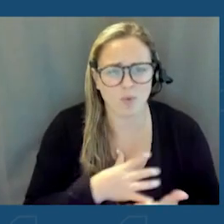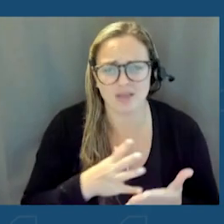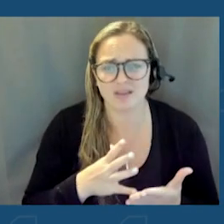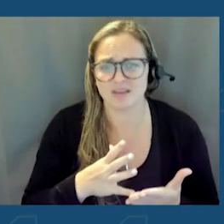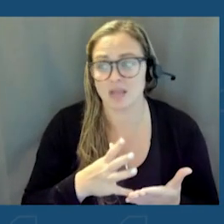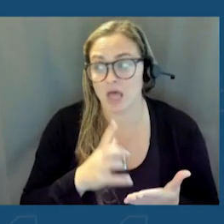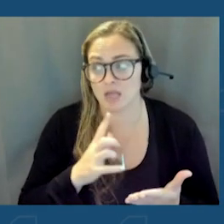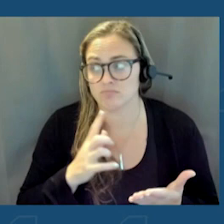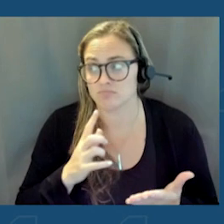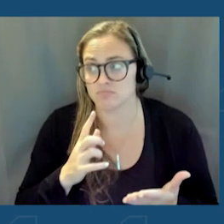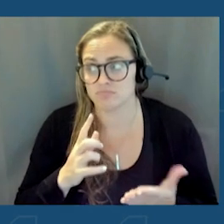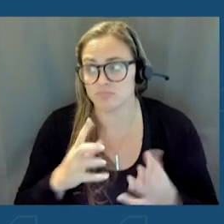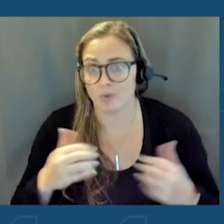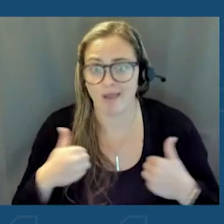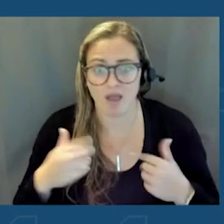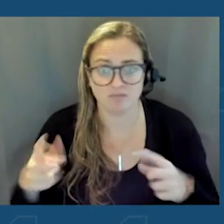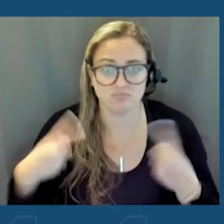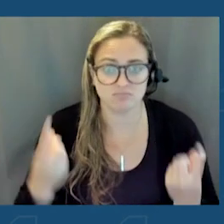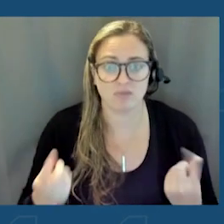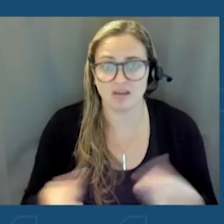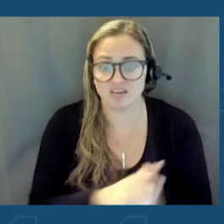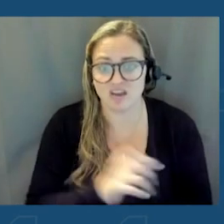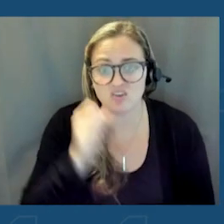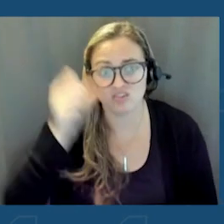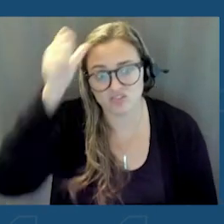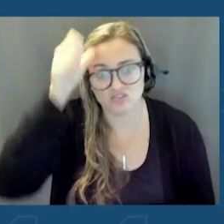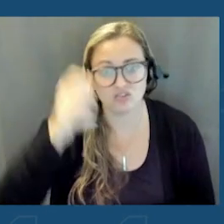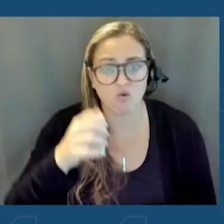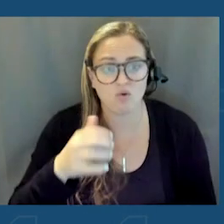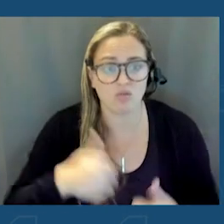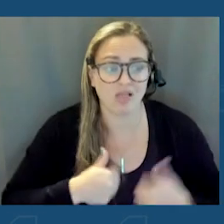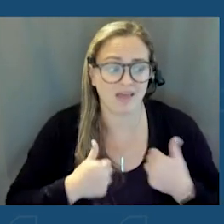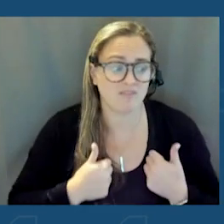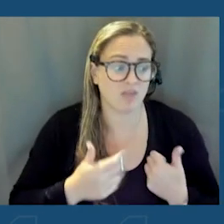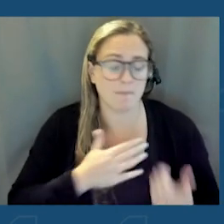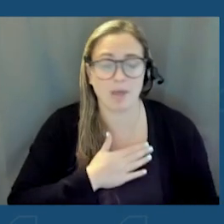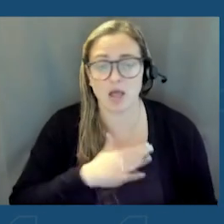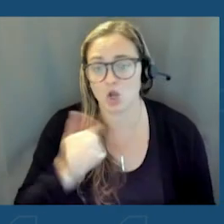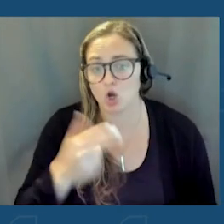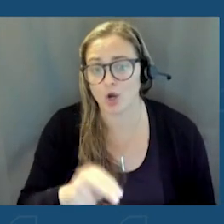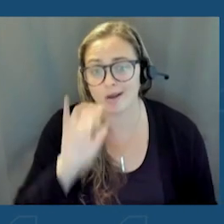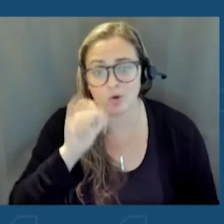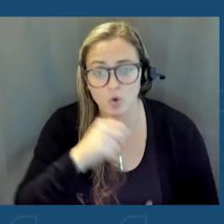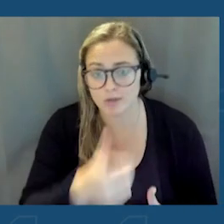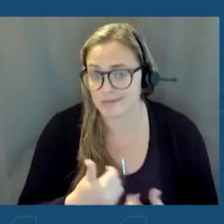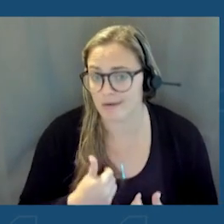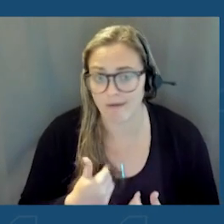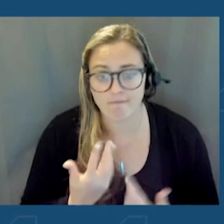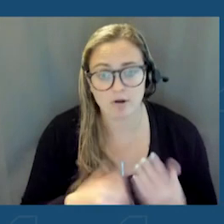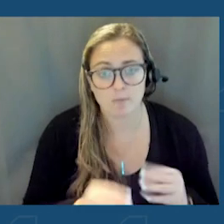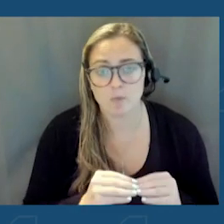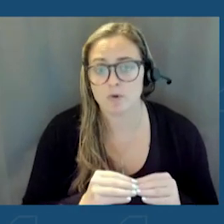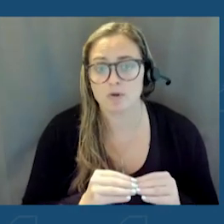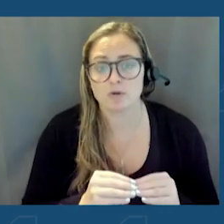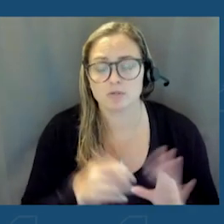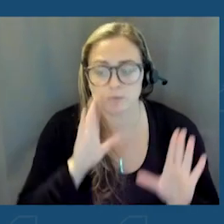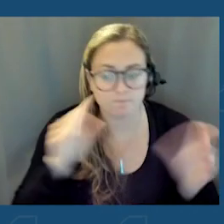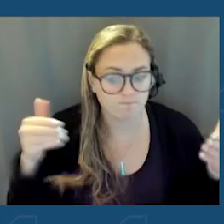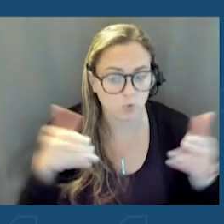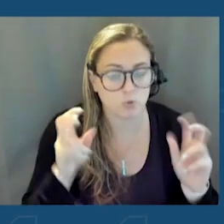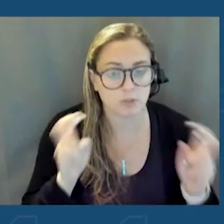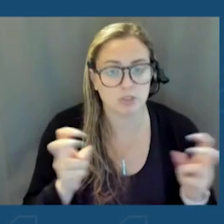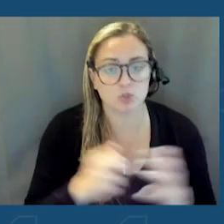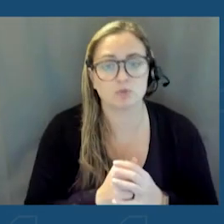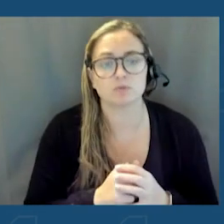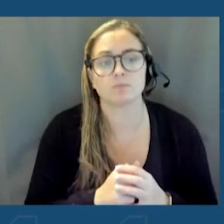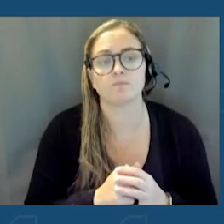granted my entire adult life, that my granddaughter now no longer has. So we're focused on those issues. But just